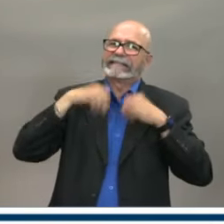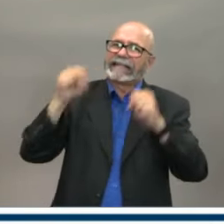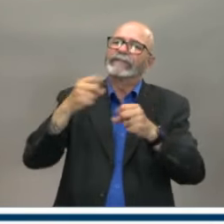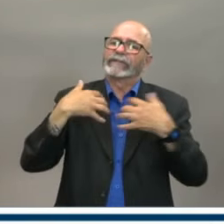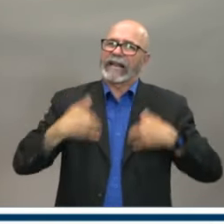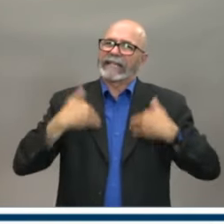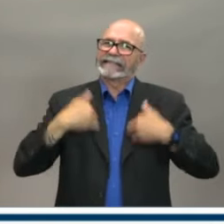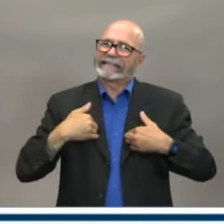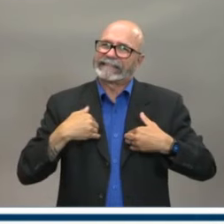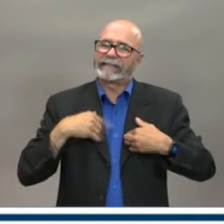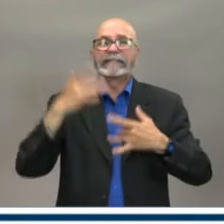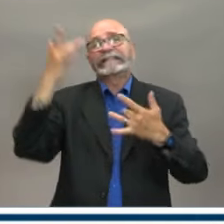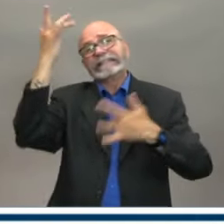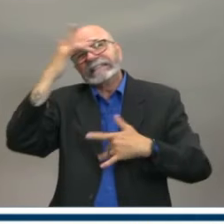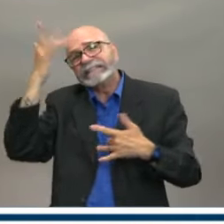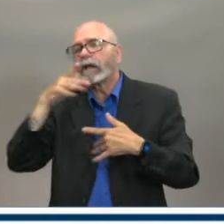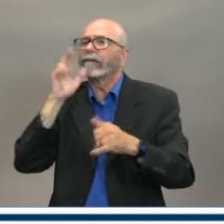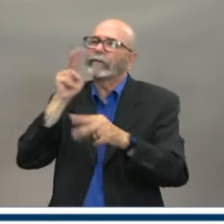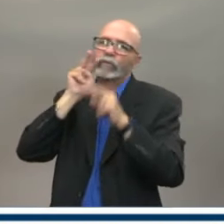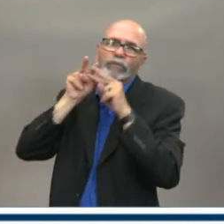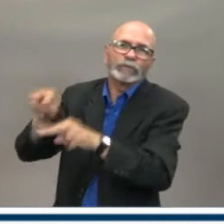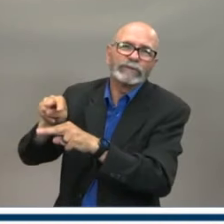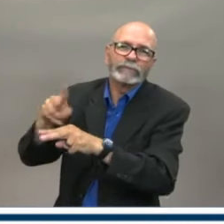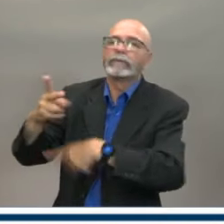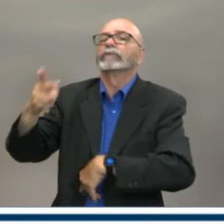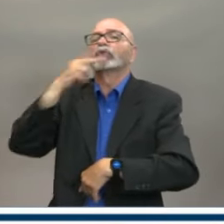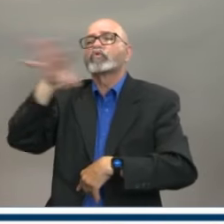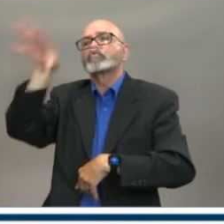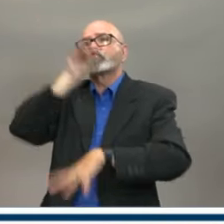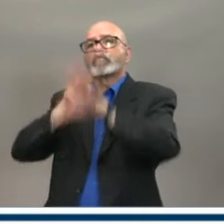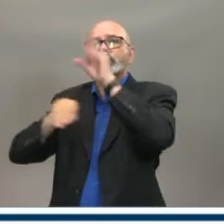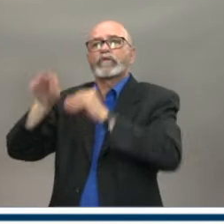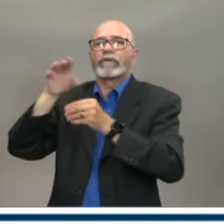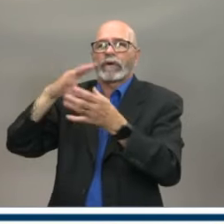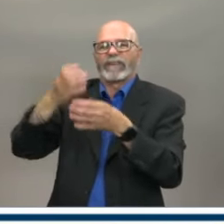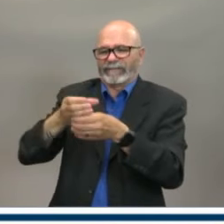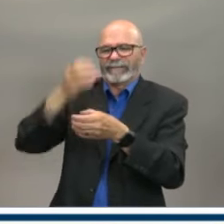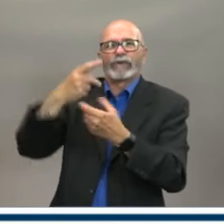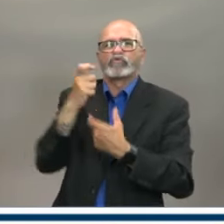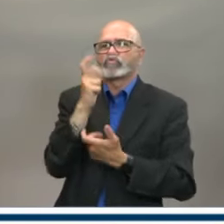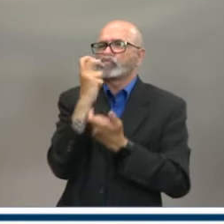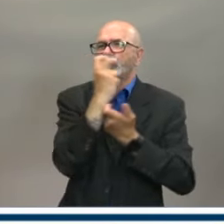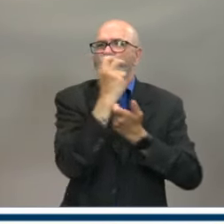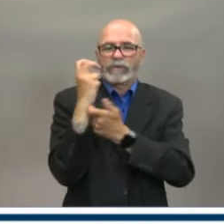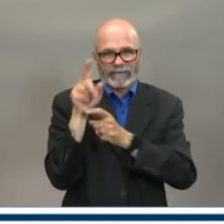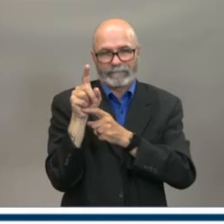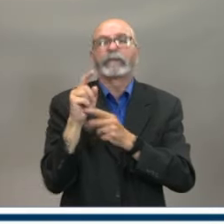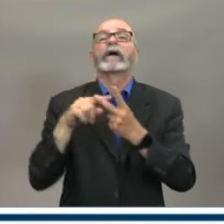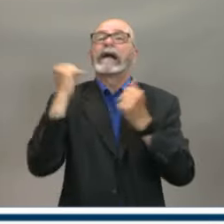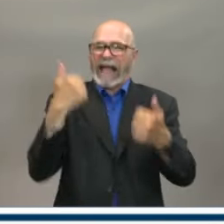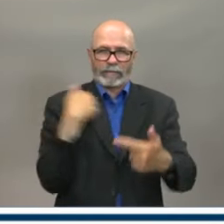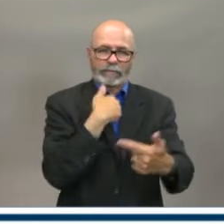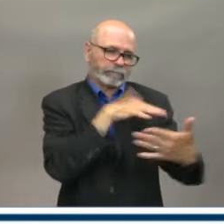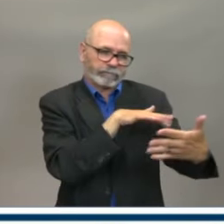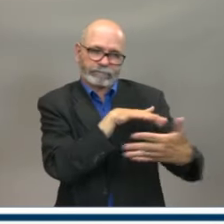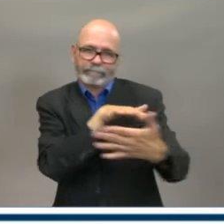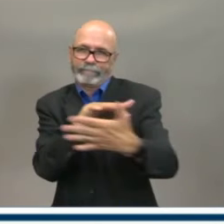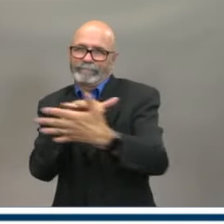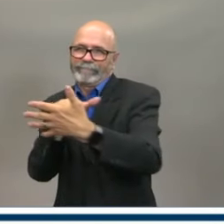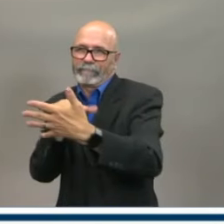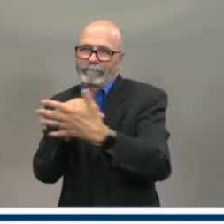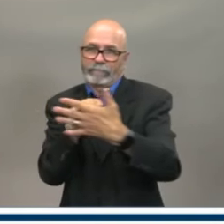and illnesses. We now have evidence, studies that have been brought together and examined by the World Health